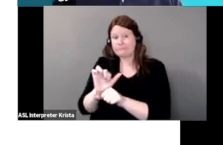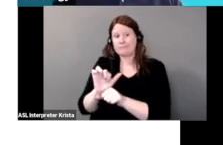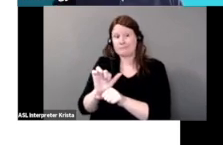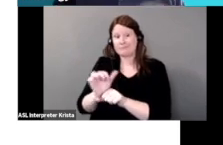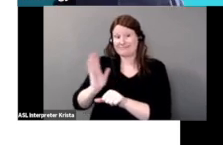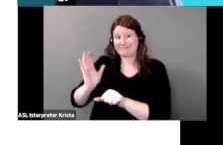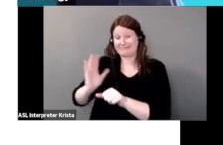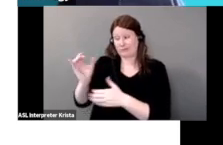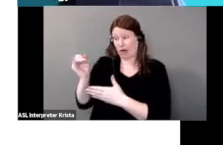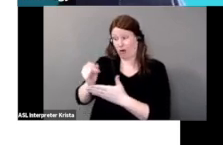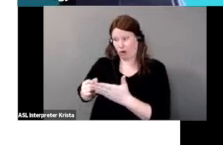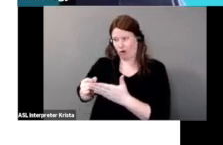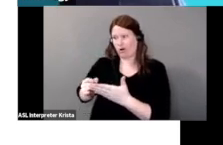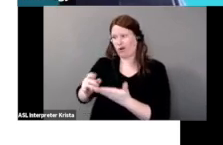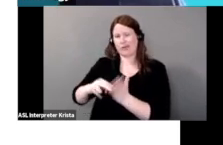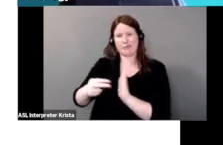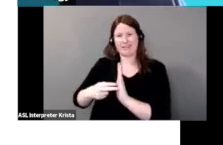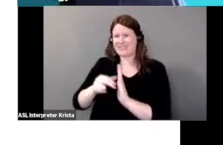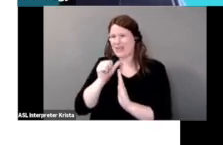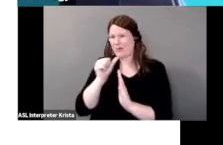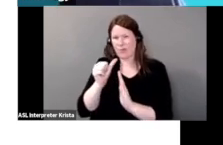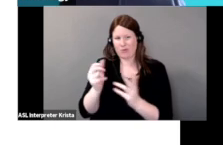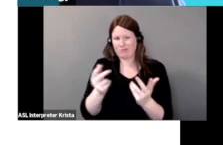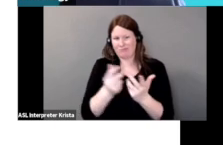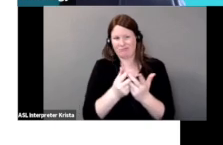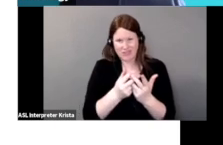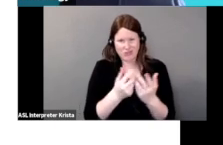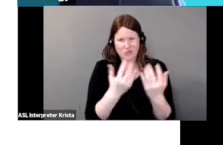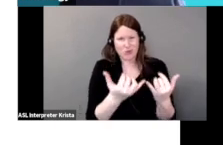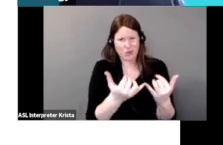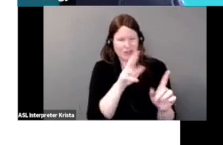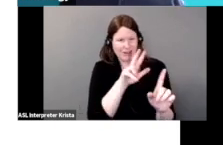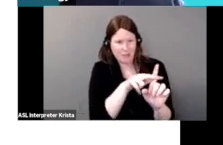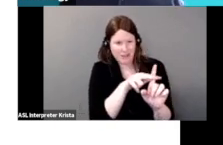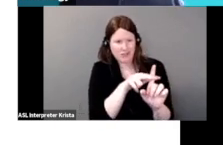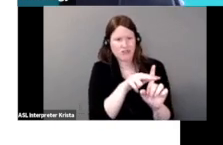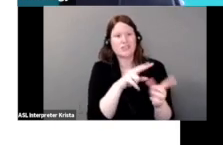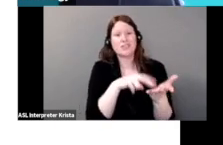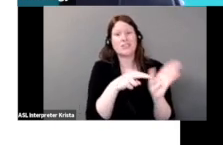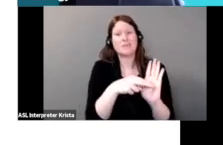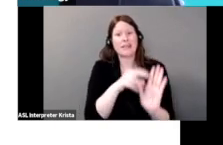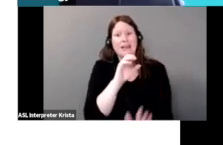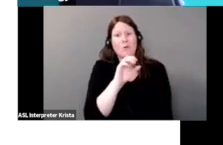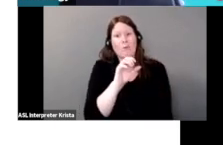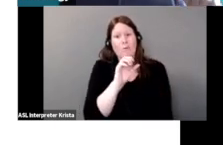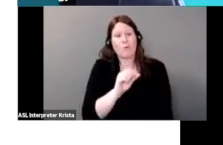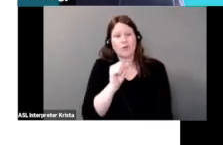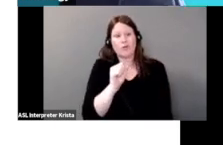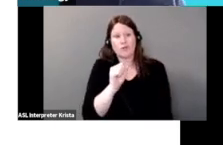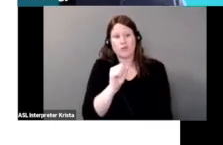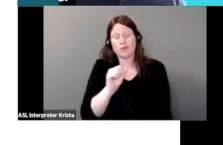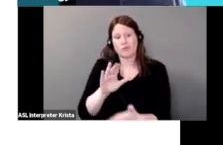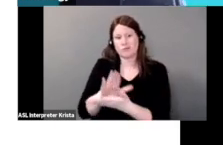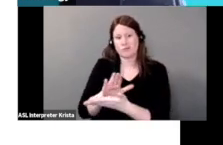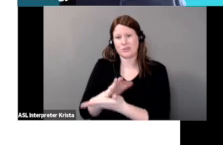application. And you have the other document it may be